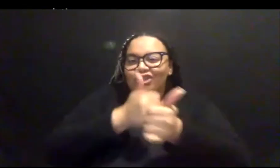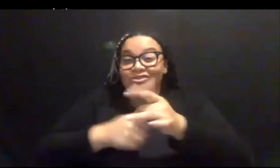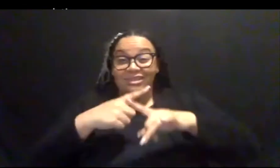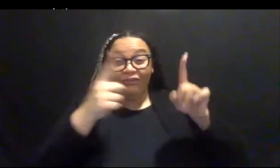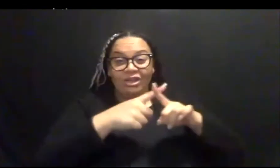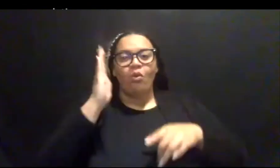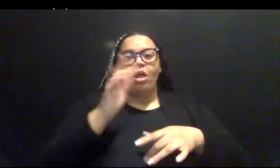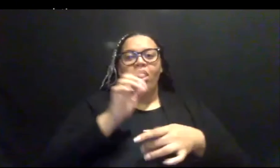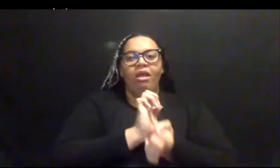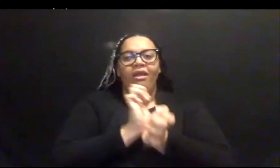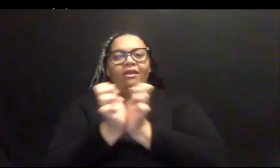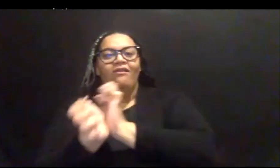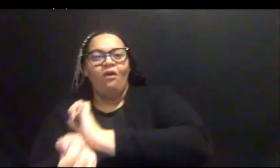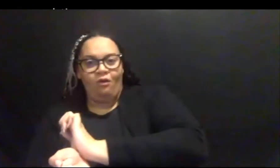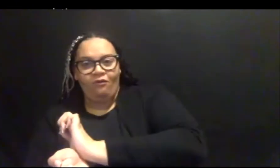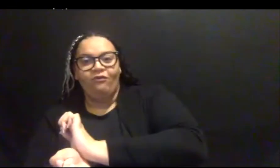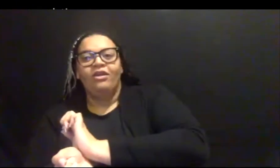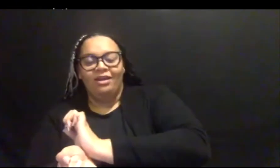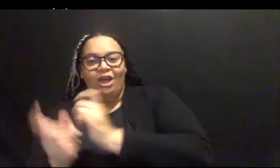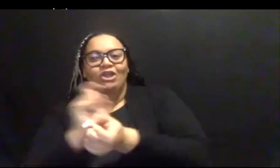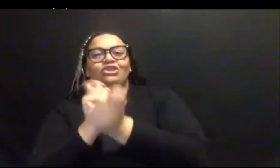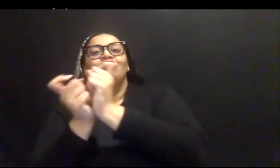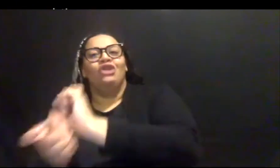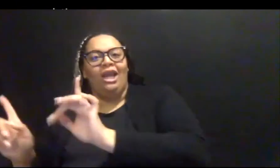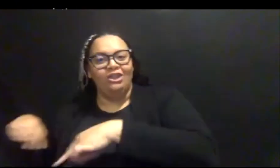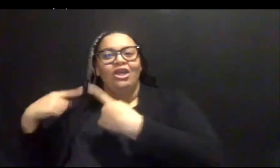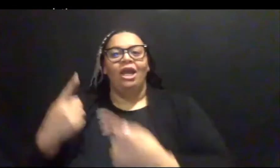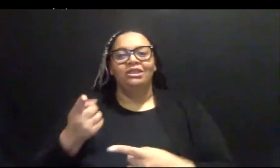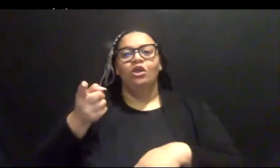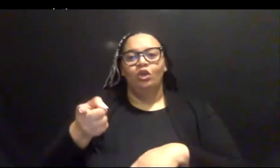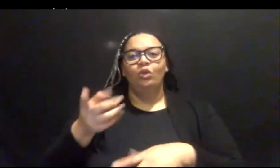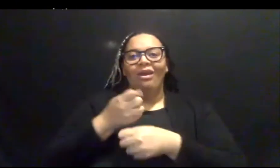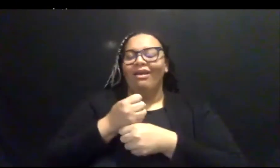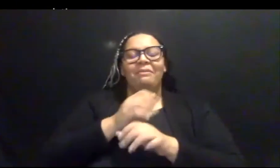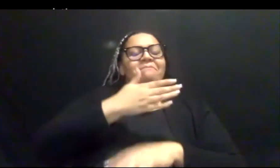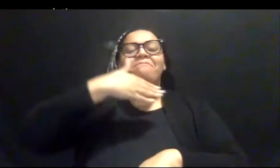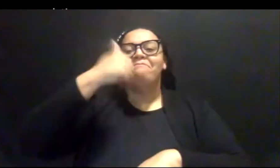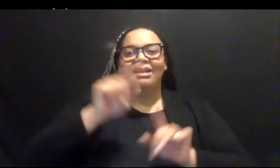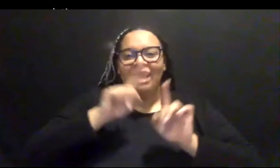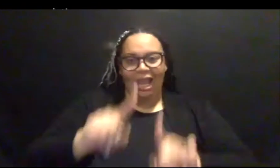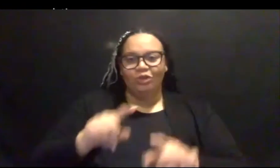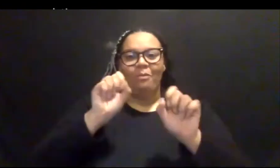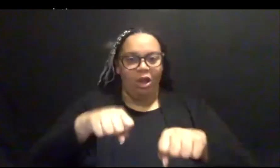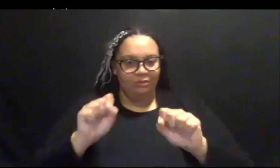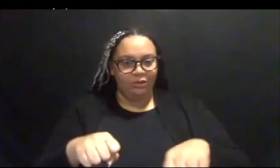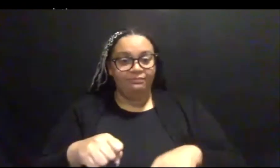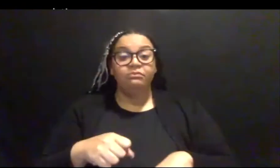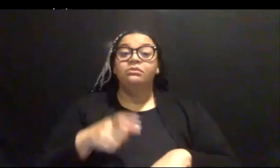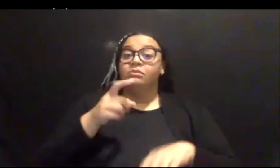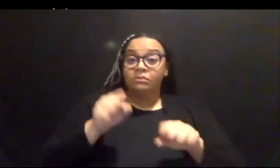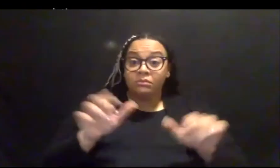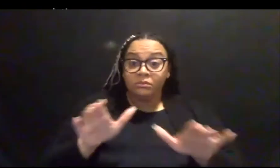efficient and more parsimonious until you get like the best answer. And so what you can do is take the best